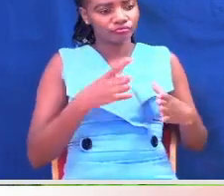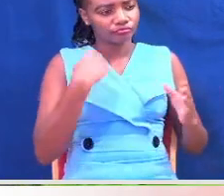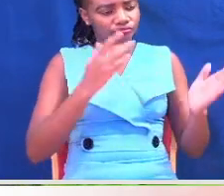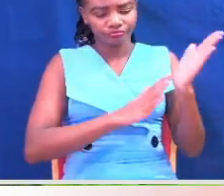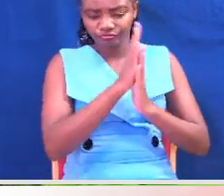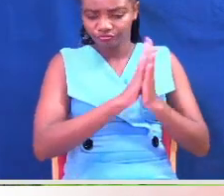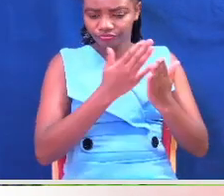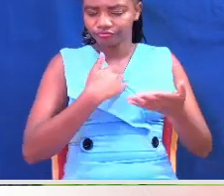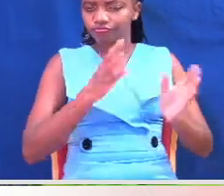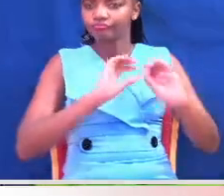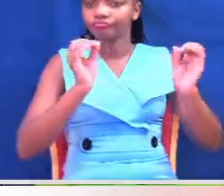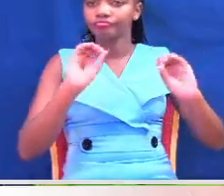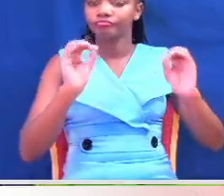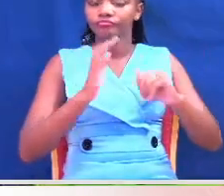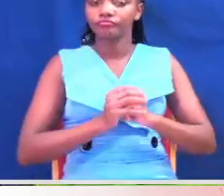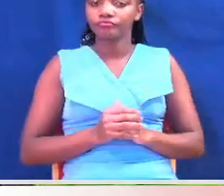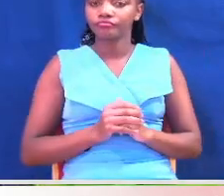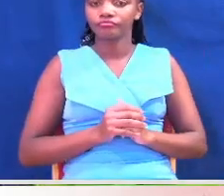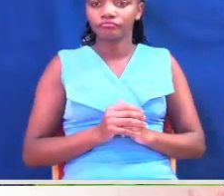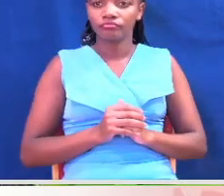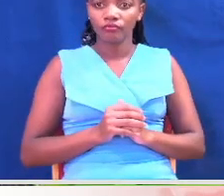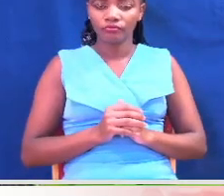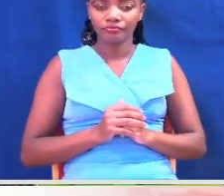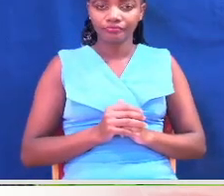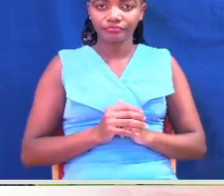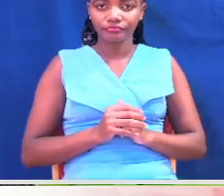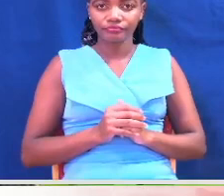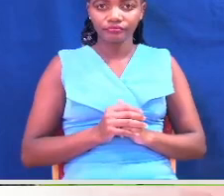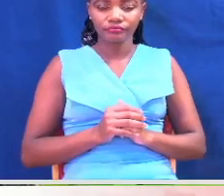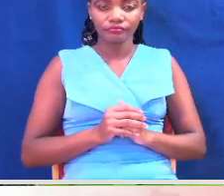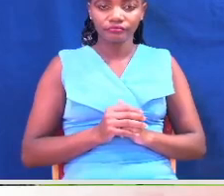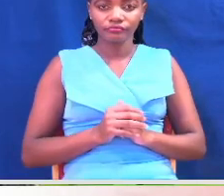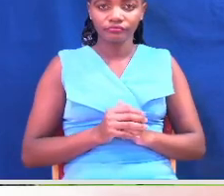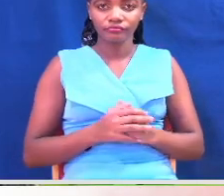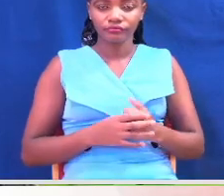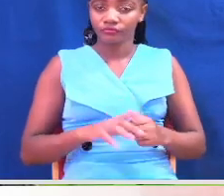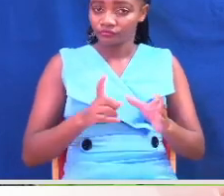dhamira ya kuwa mwalimu. Hakuna badiliko linalokuja kwa furaha.